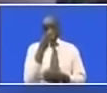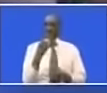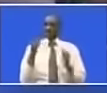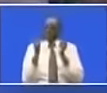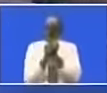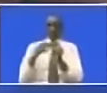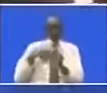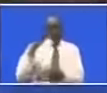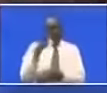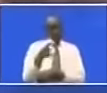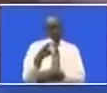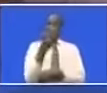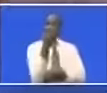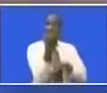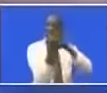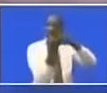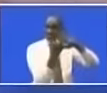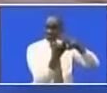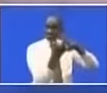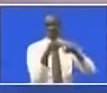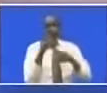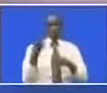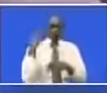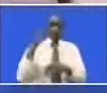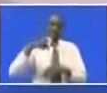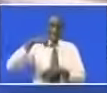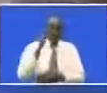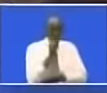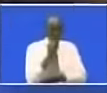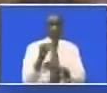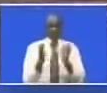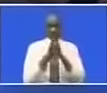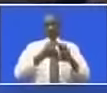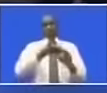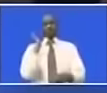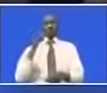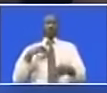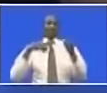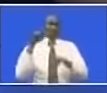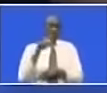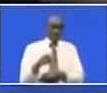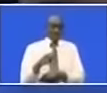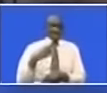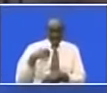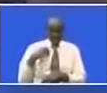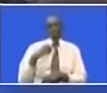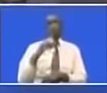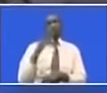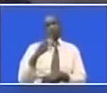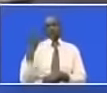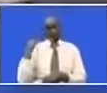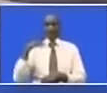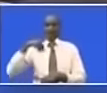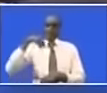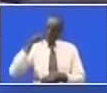opposition candidates, including Charles Konan Bani, a former prime minister, withdrew from the election, leaving another former prime